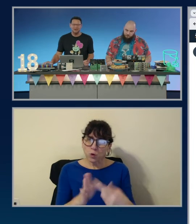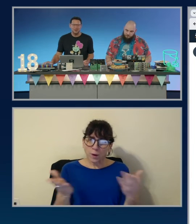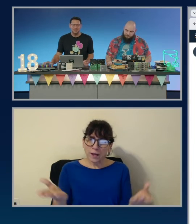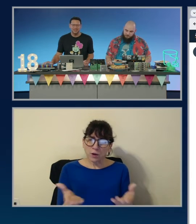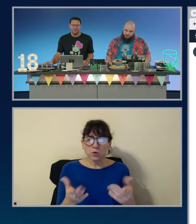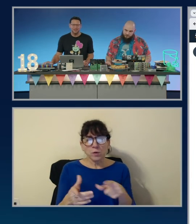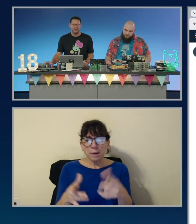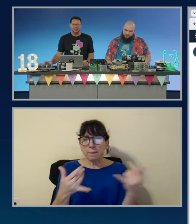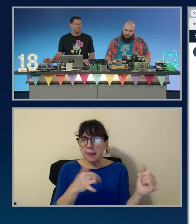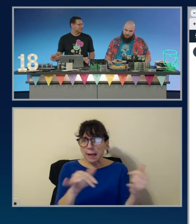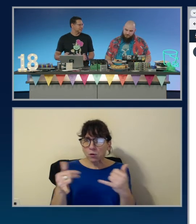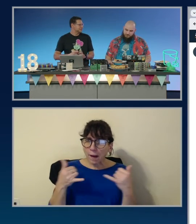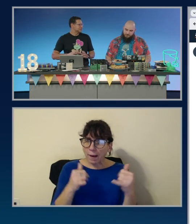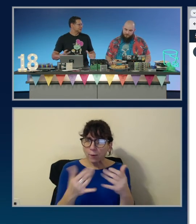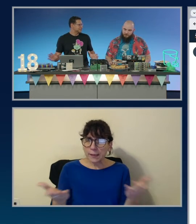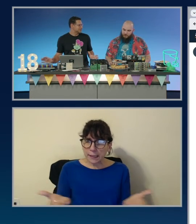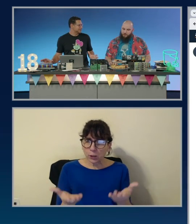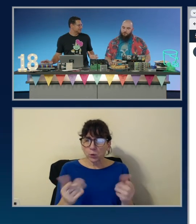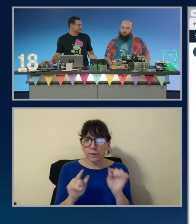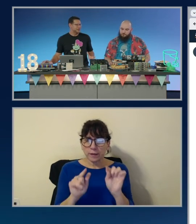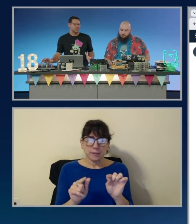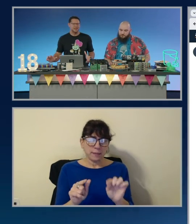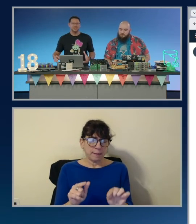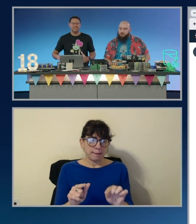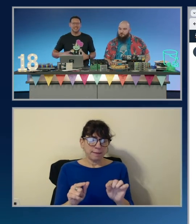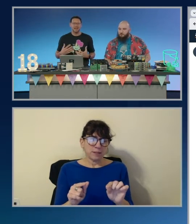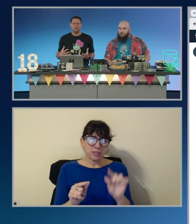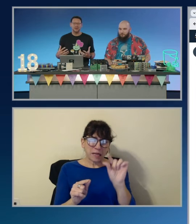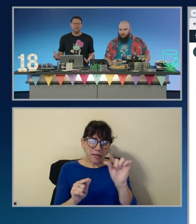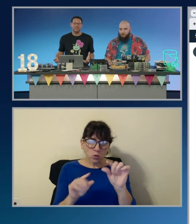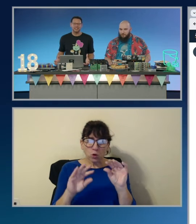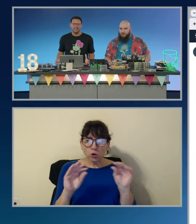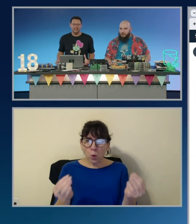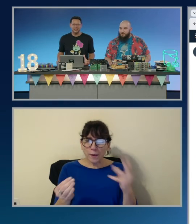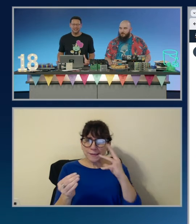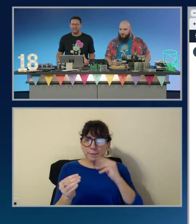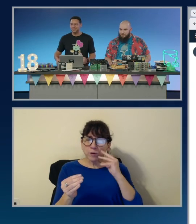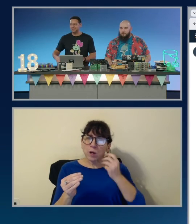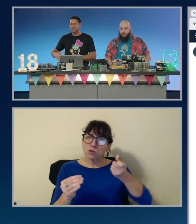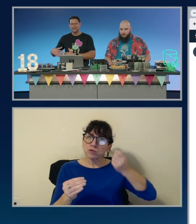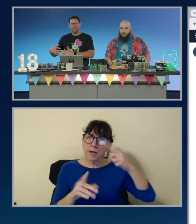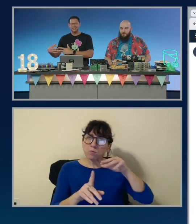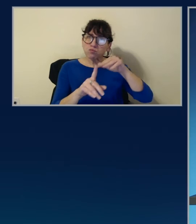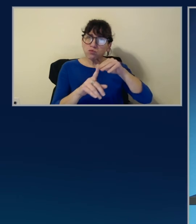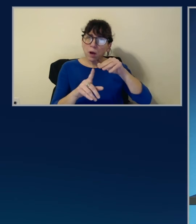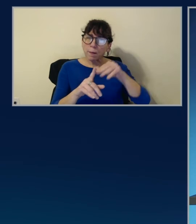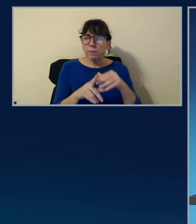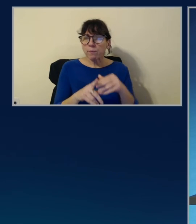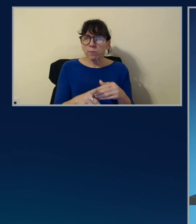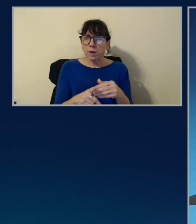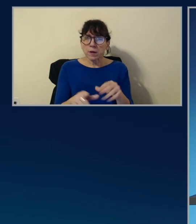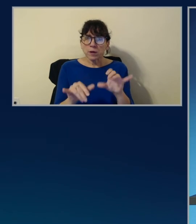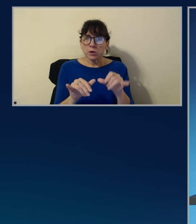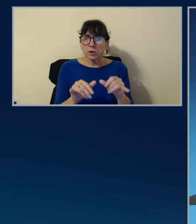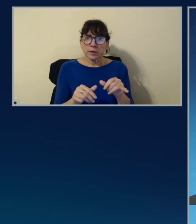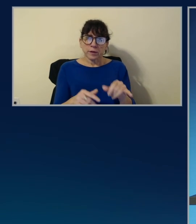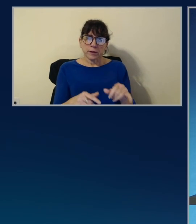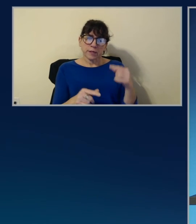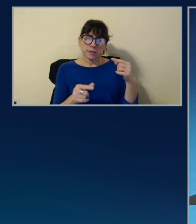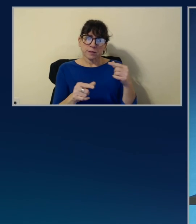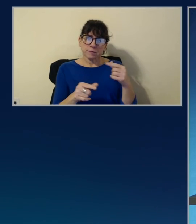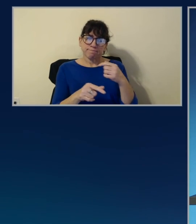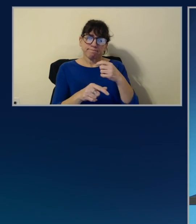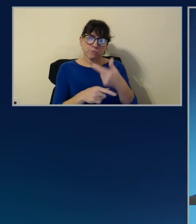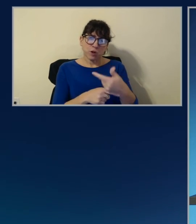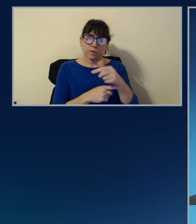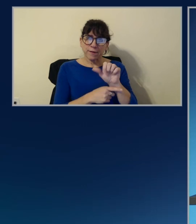play around with it with little to no experience, and you can understand how prompt engineering, how these generative AI models can help you learn.